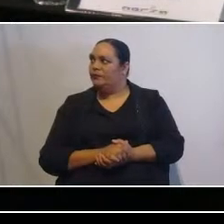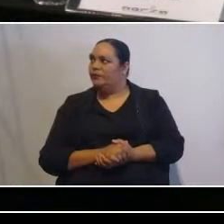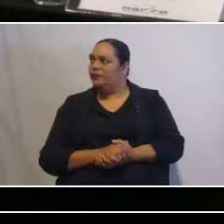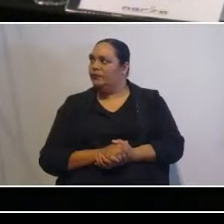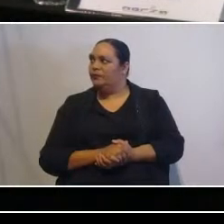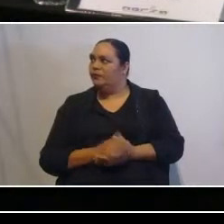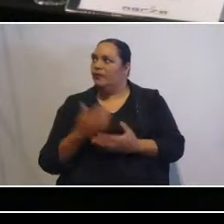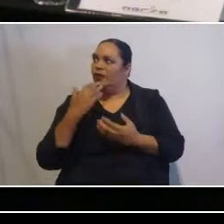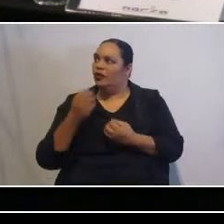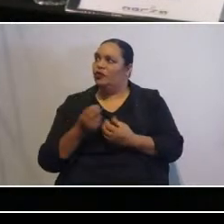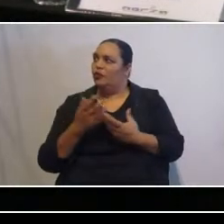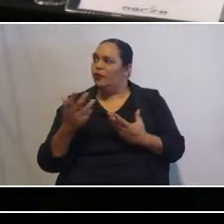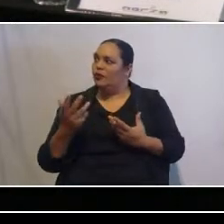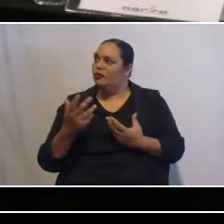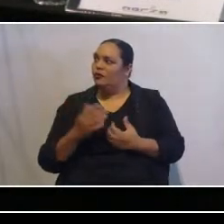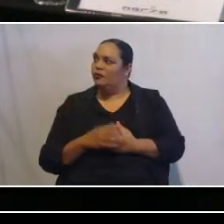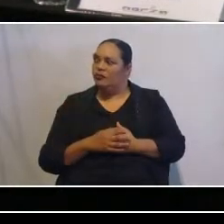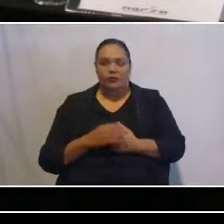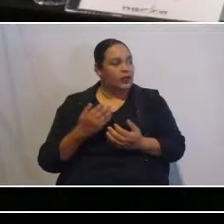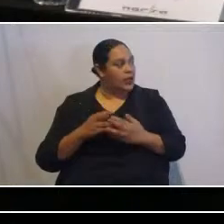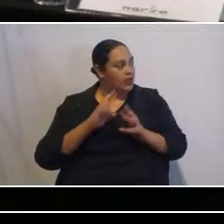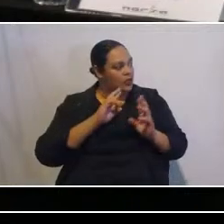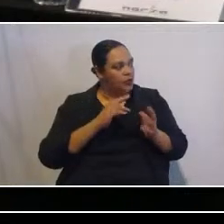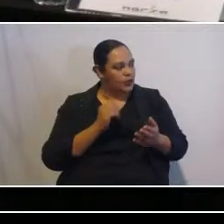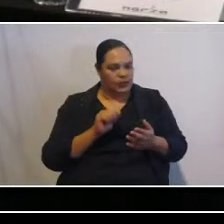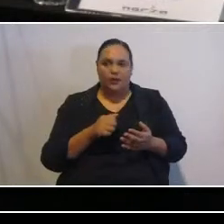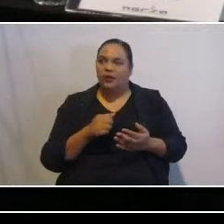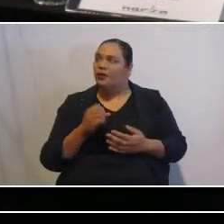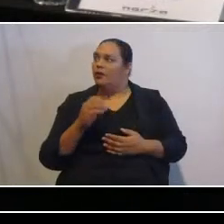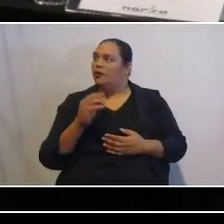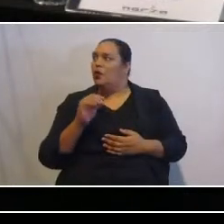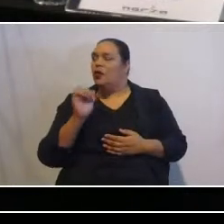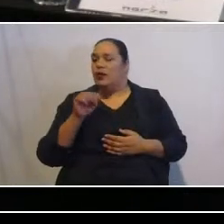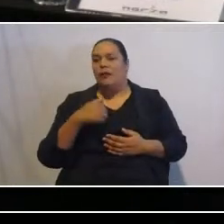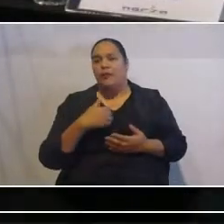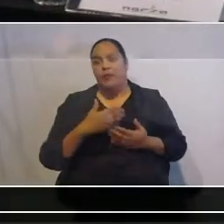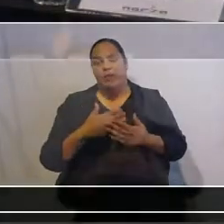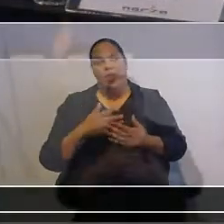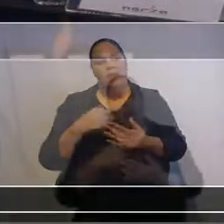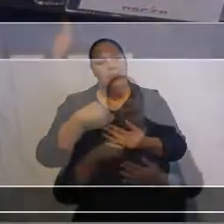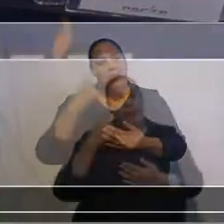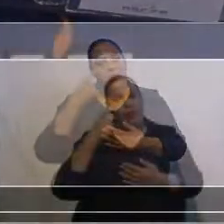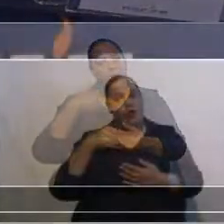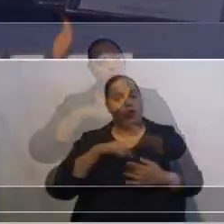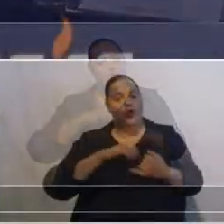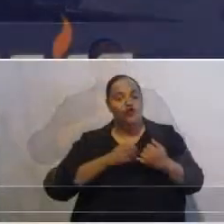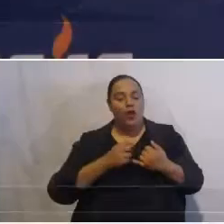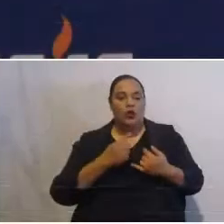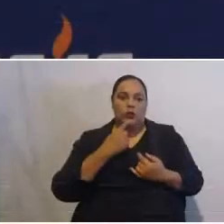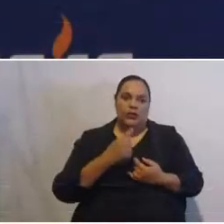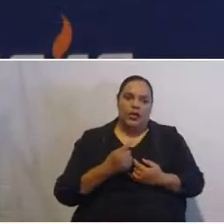Thank you very much. Can I respond? Yes, you. So yes, I can. I think what we've tried to say is that a lot of